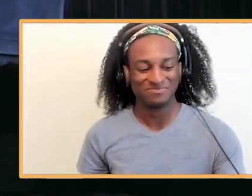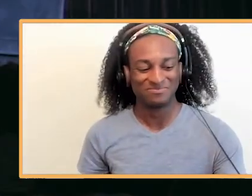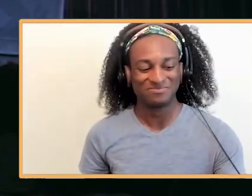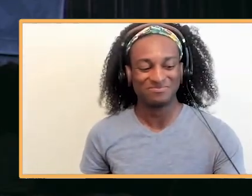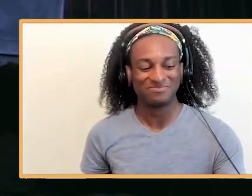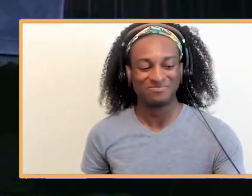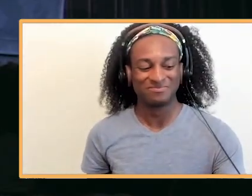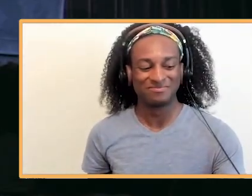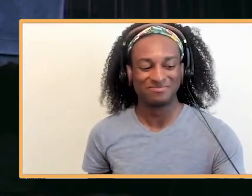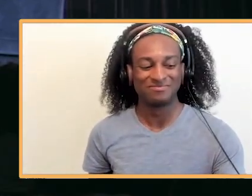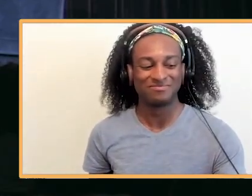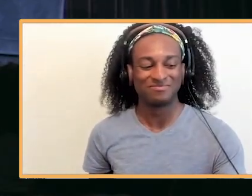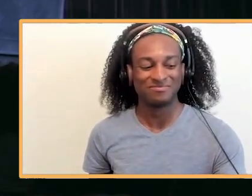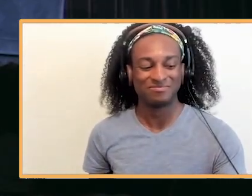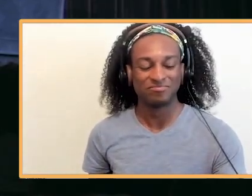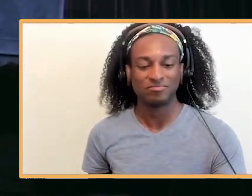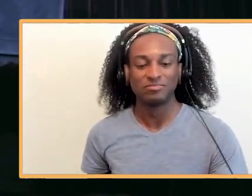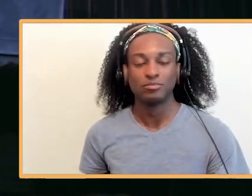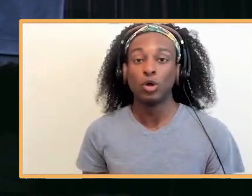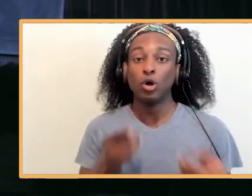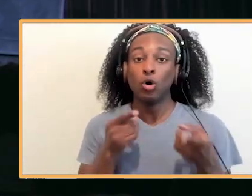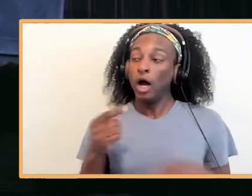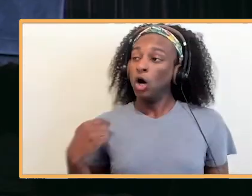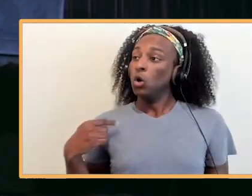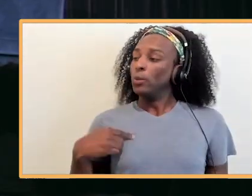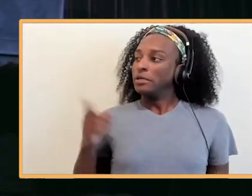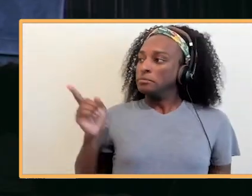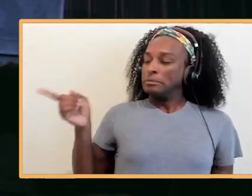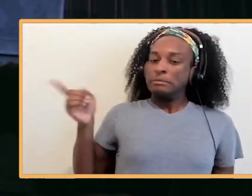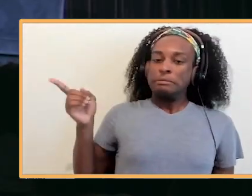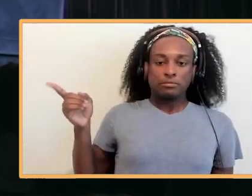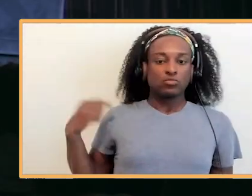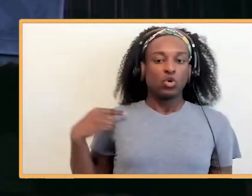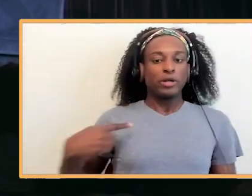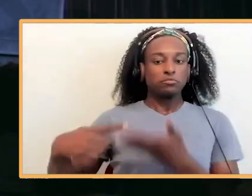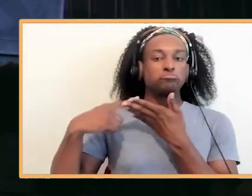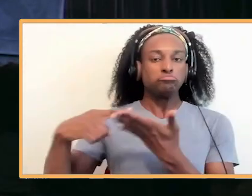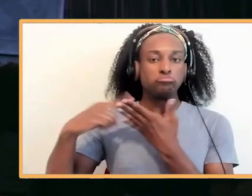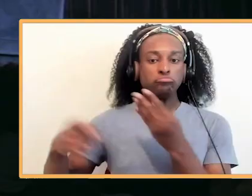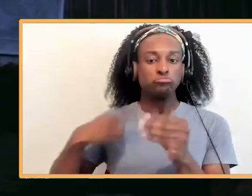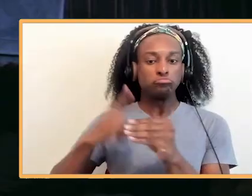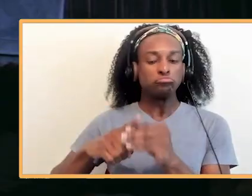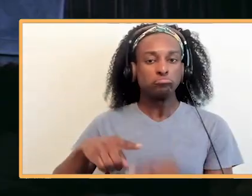While we were off stage, we had a really big conversation about periomenopause.